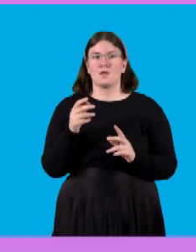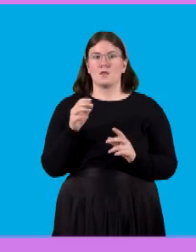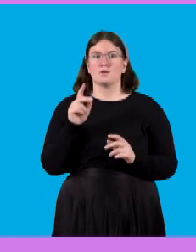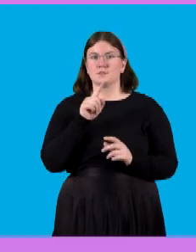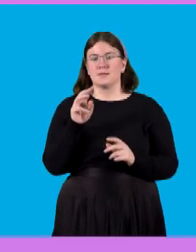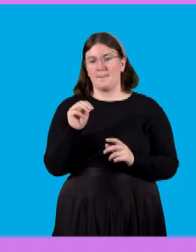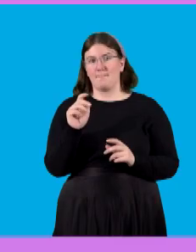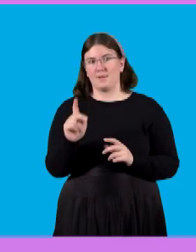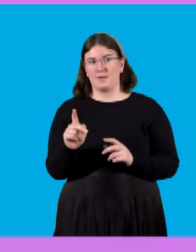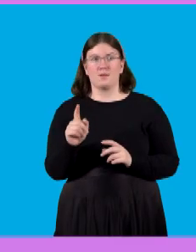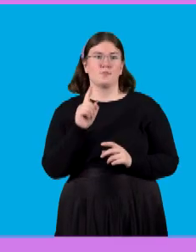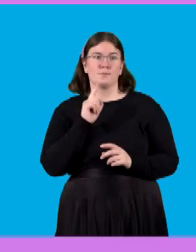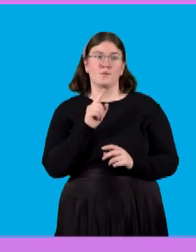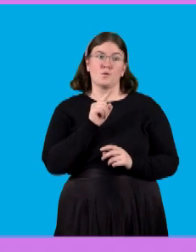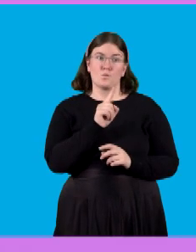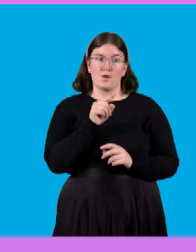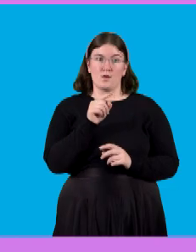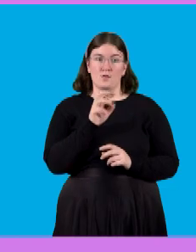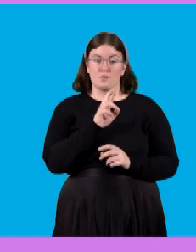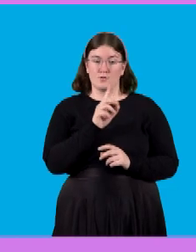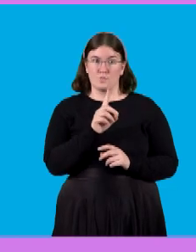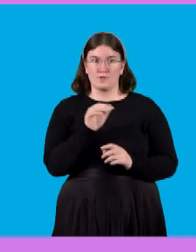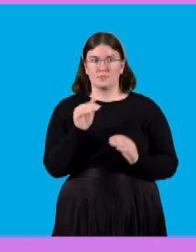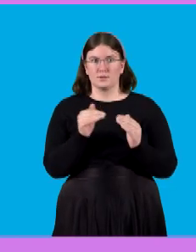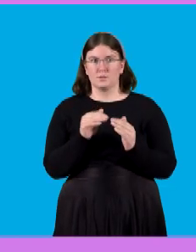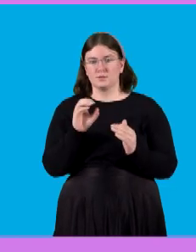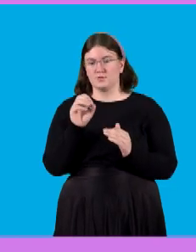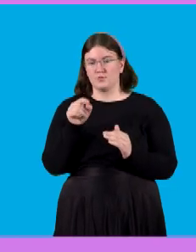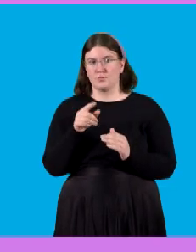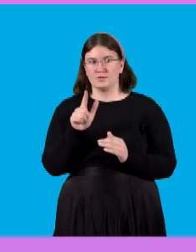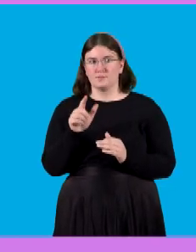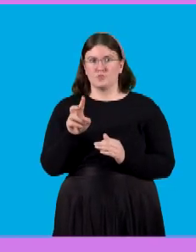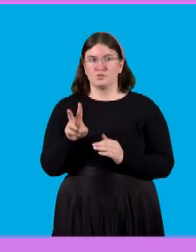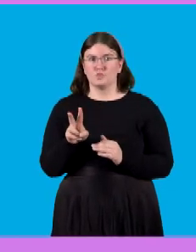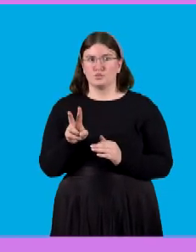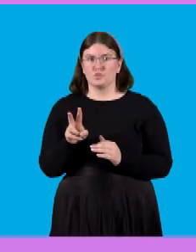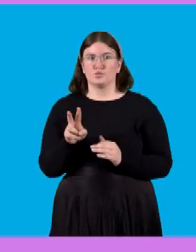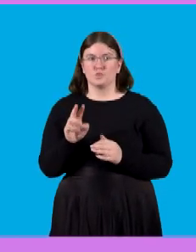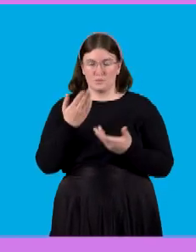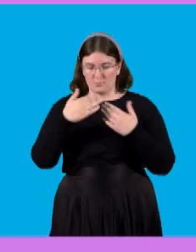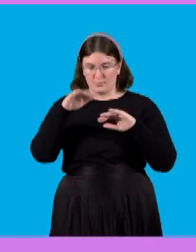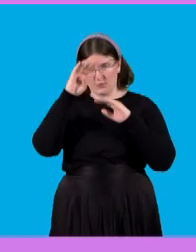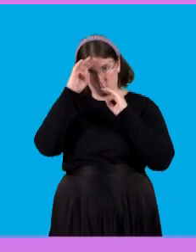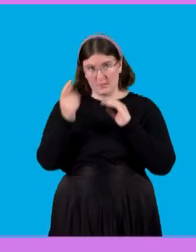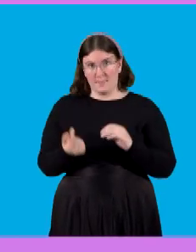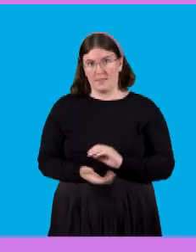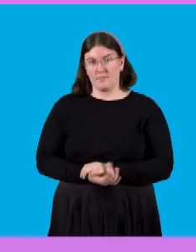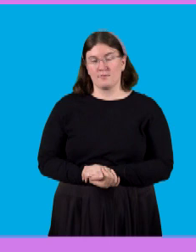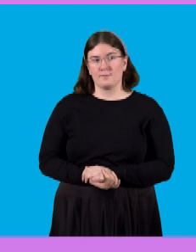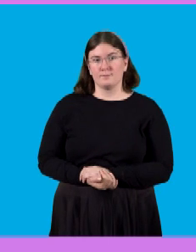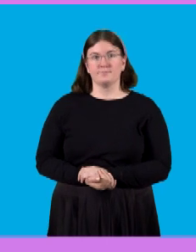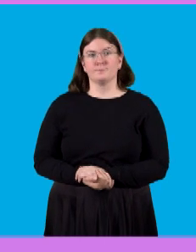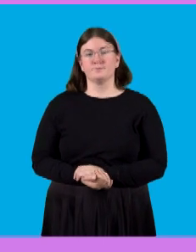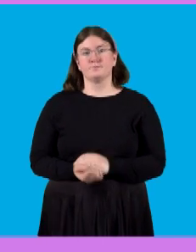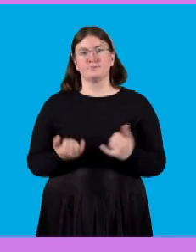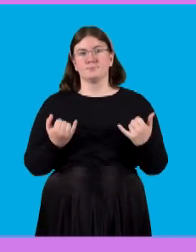rand equals to 0.72 Botswana pula, the BWP, as indicated here. All right, now let's look at our